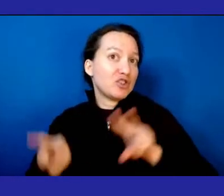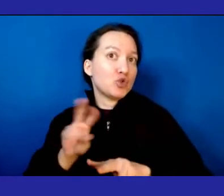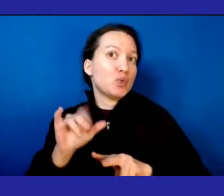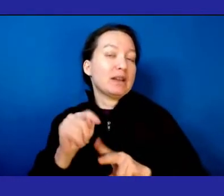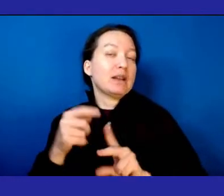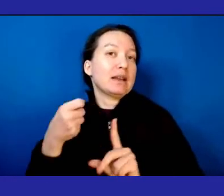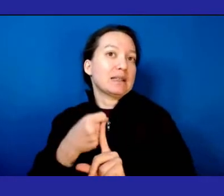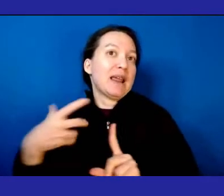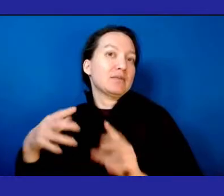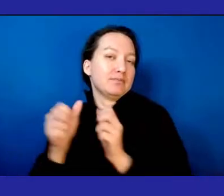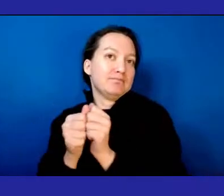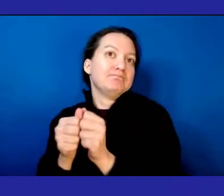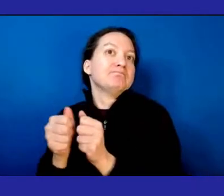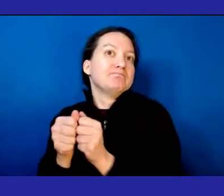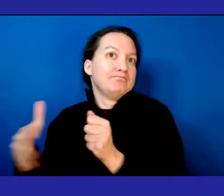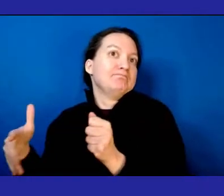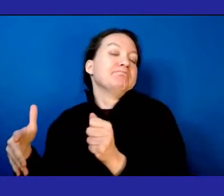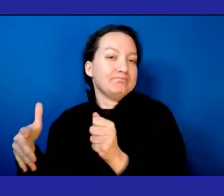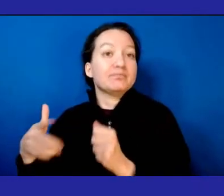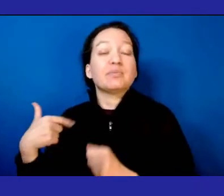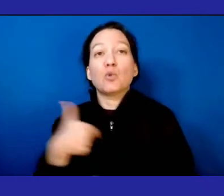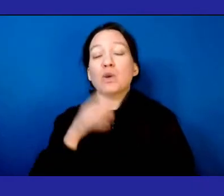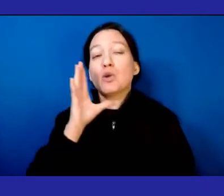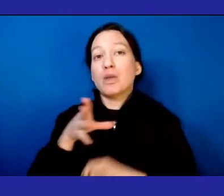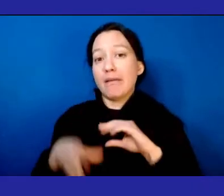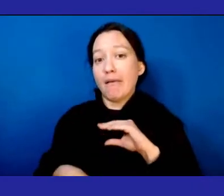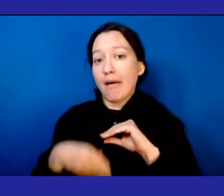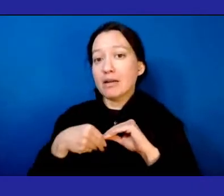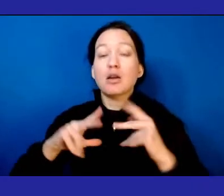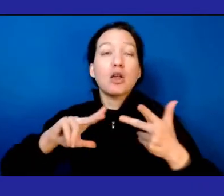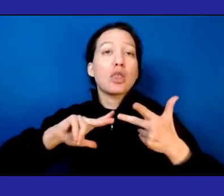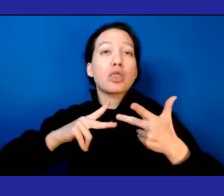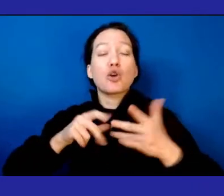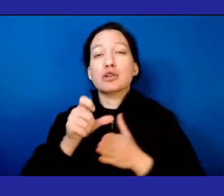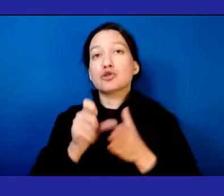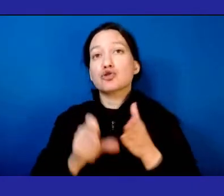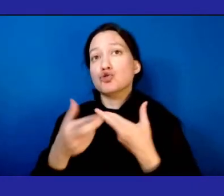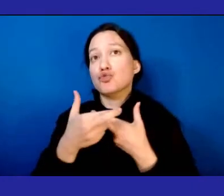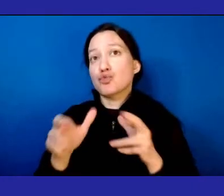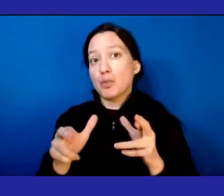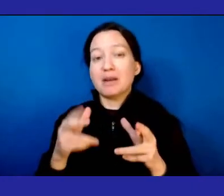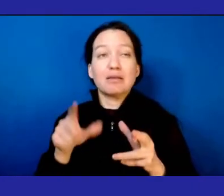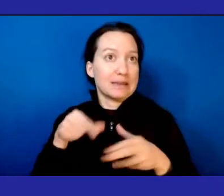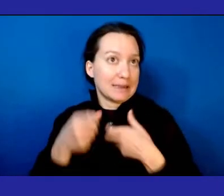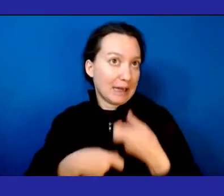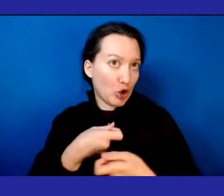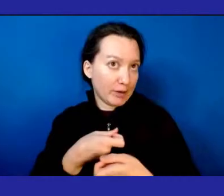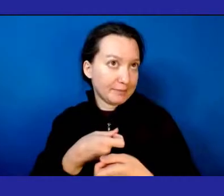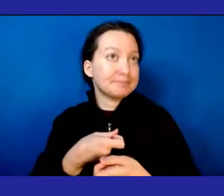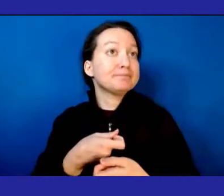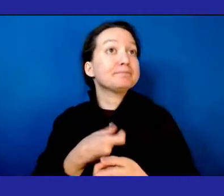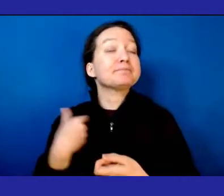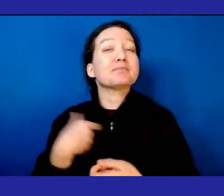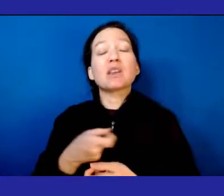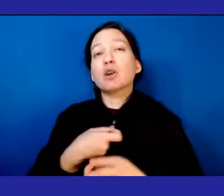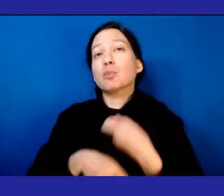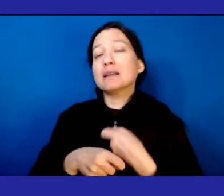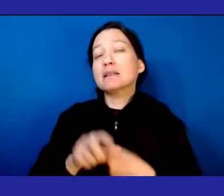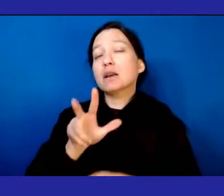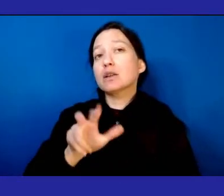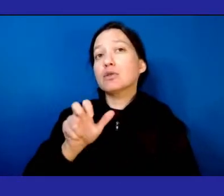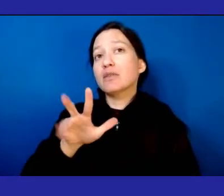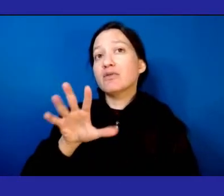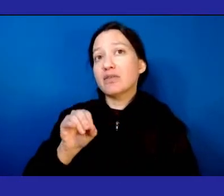expansion. We will be adding a third surgical robot this year, and we have replaced